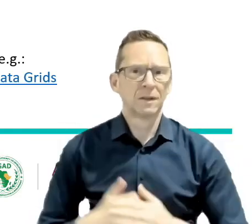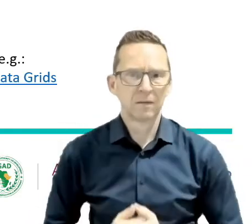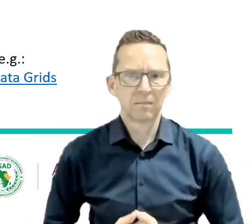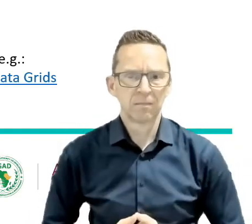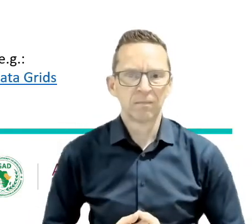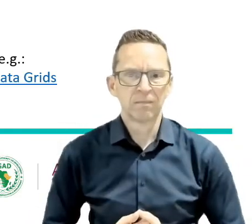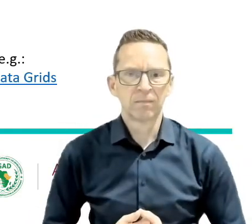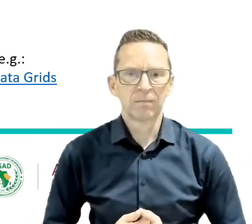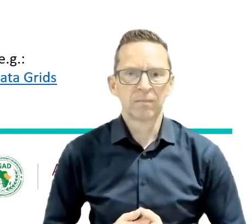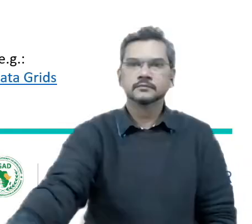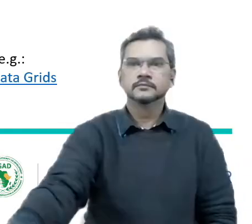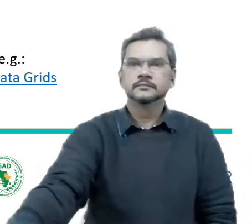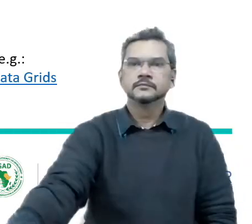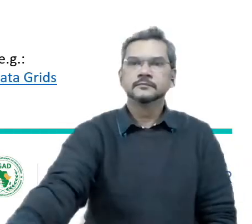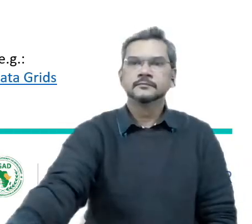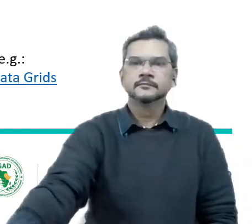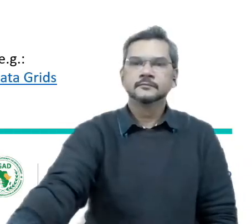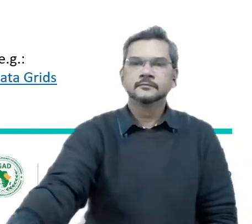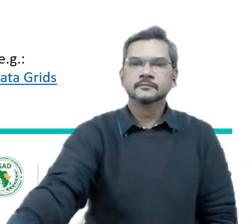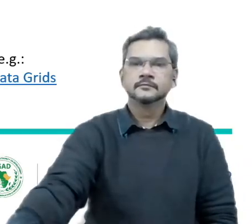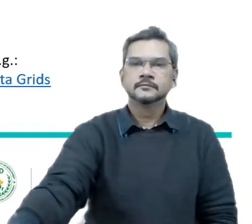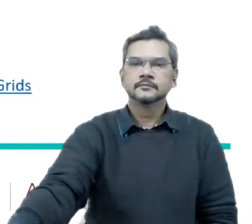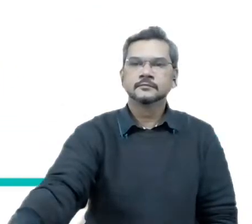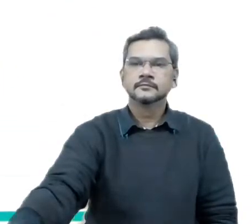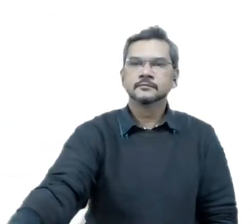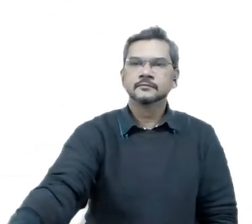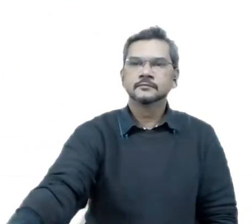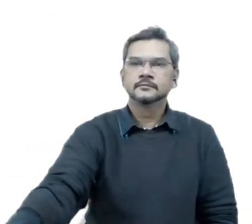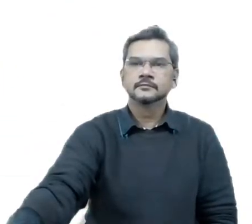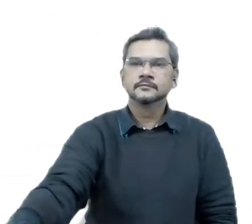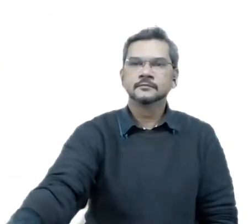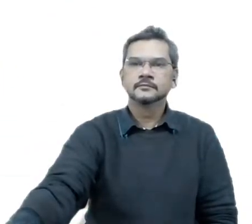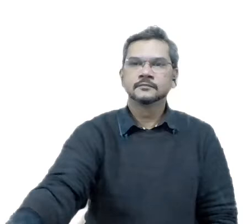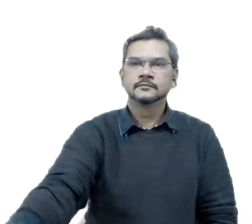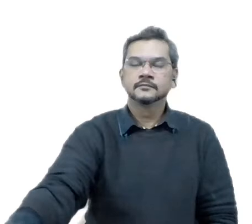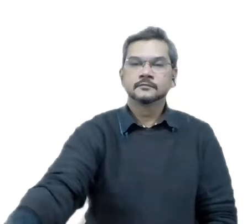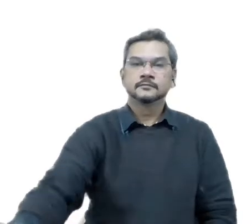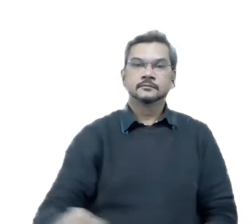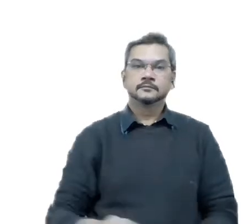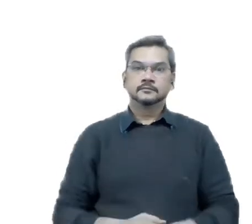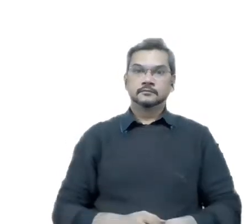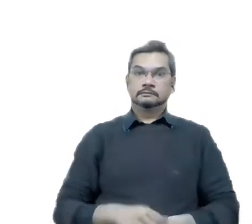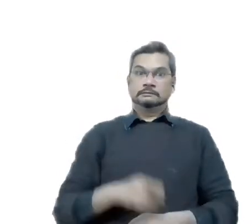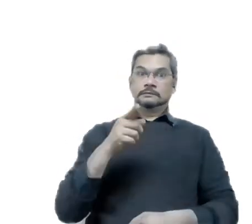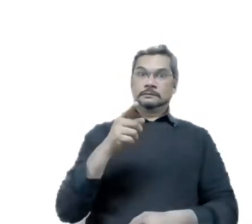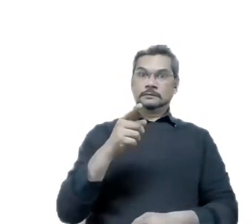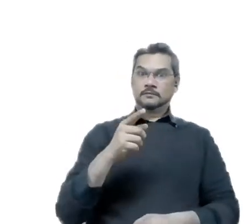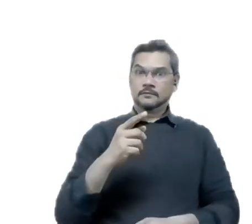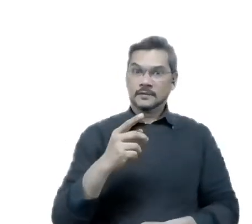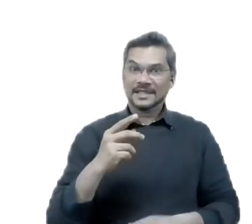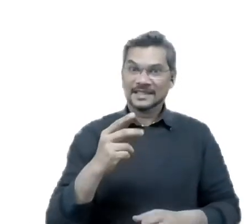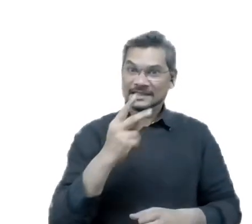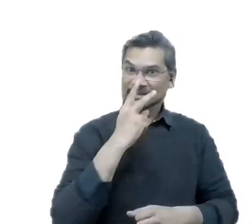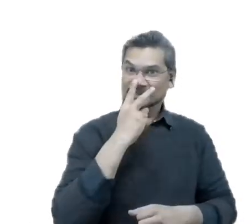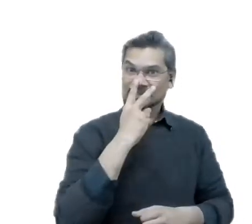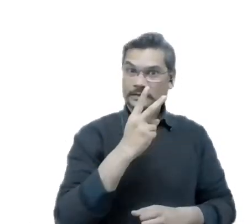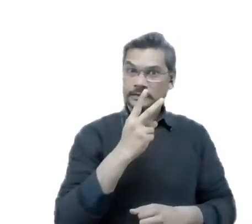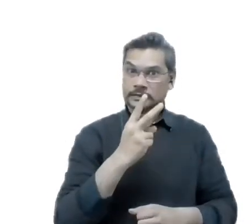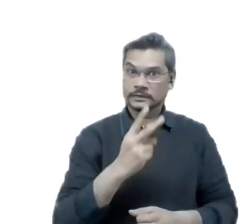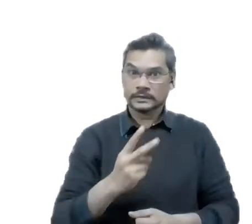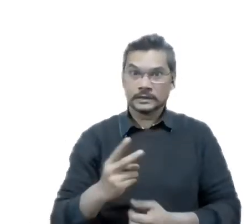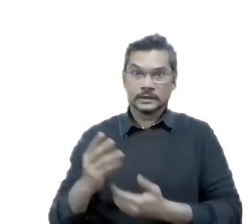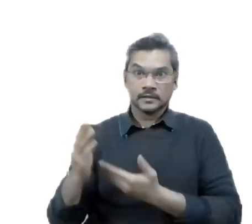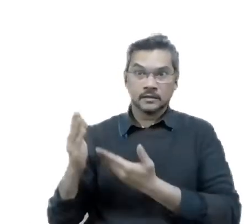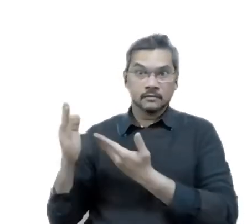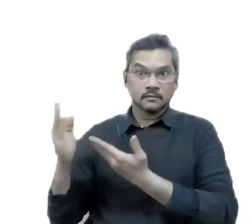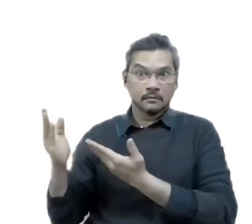in practice. When the work of that data center began, and even before that, the data exchange back in 2014, there